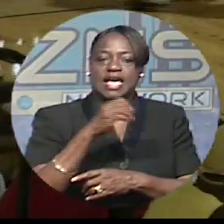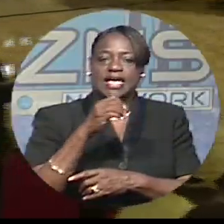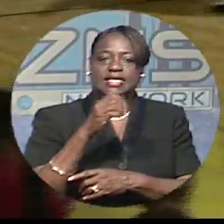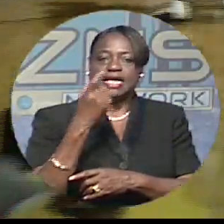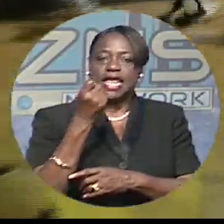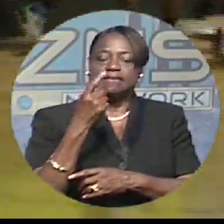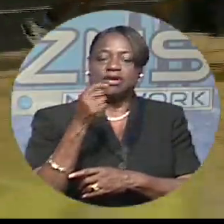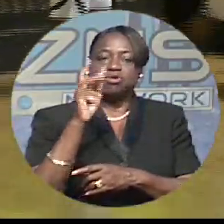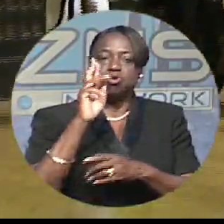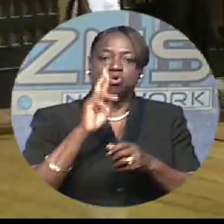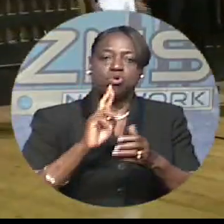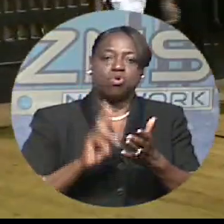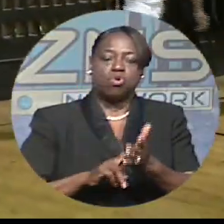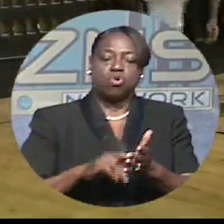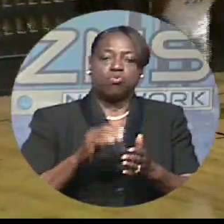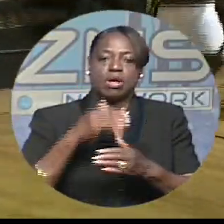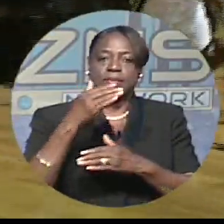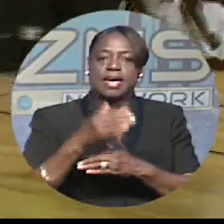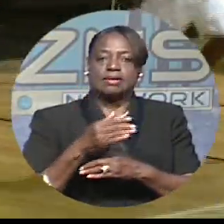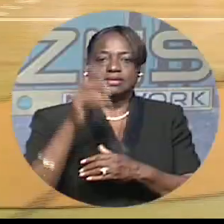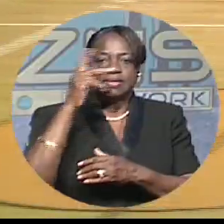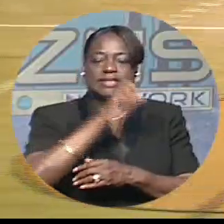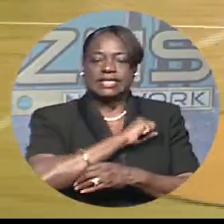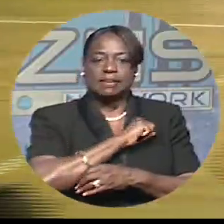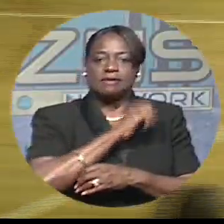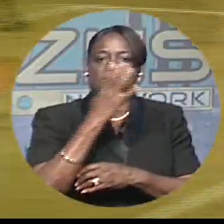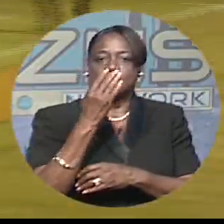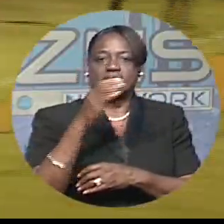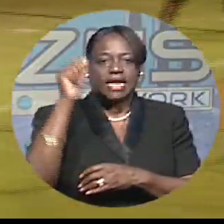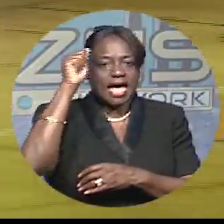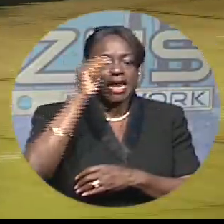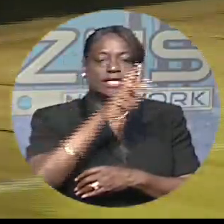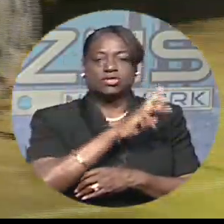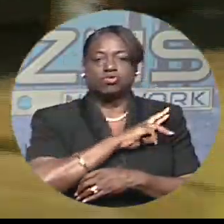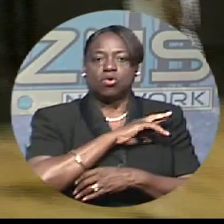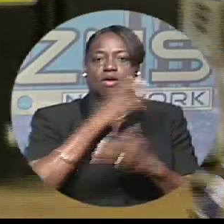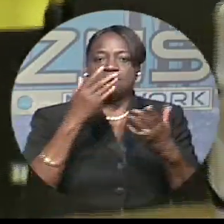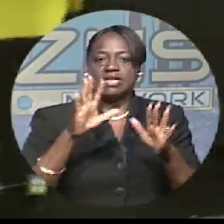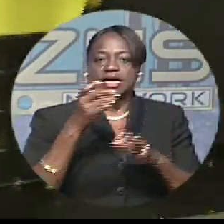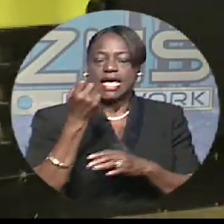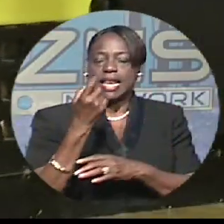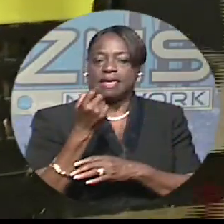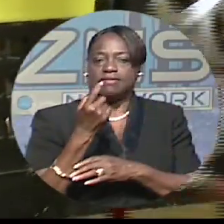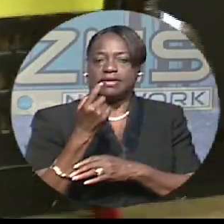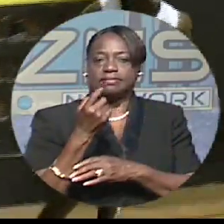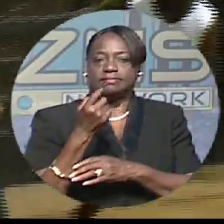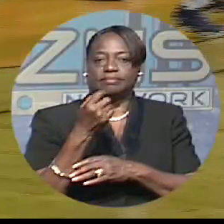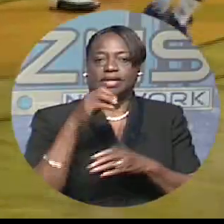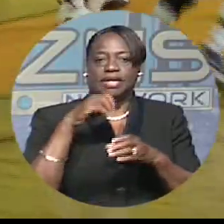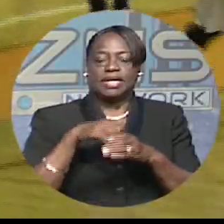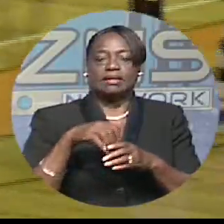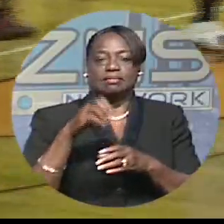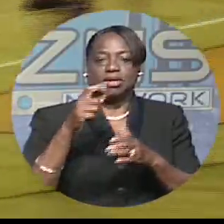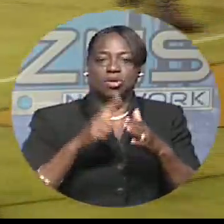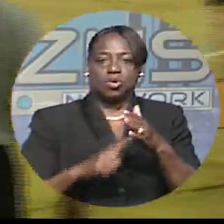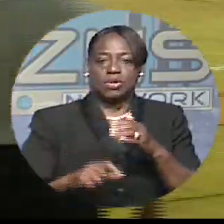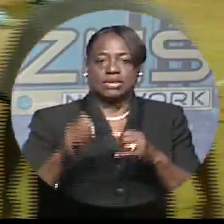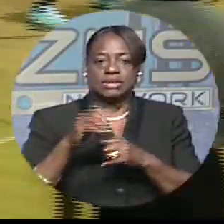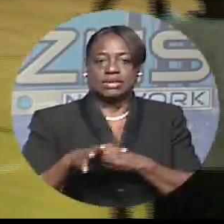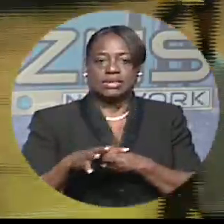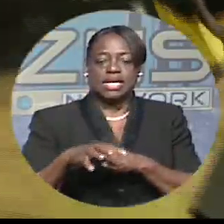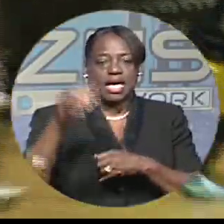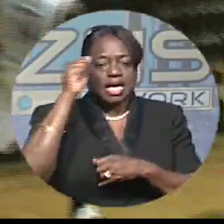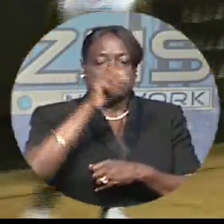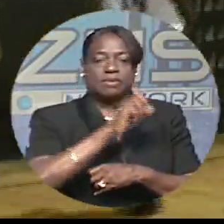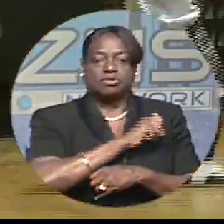rebounds. Cruz Simon fell with 14 points, while Alex Roll, he finished up with 11. In the loss for the Stingers, Abel Joseph